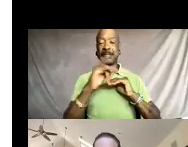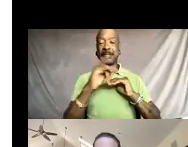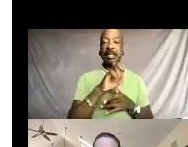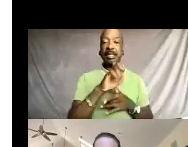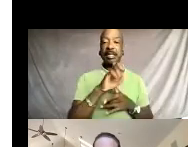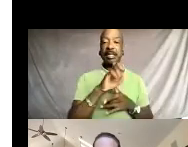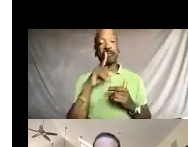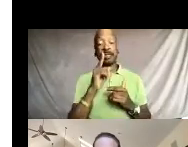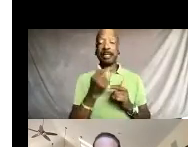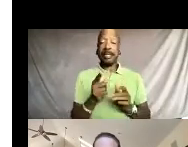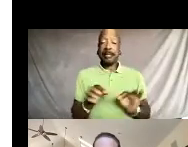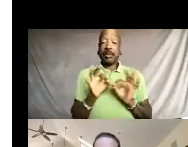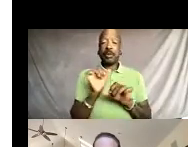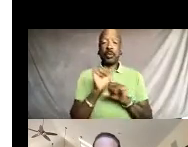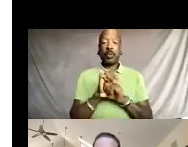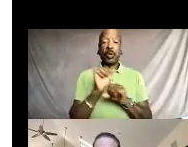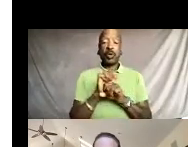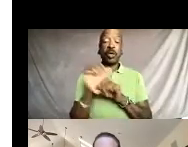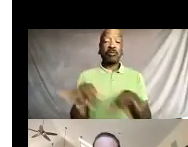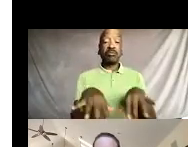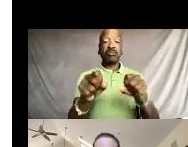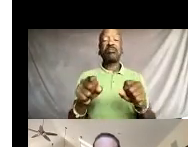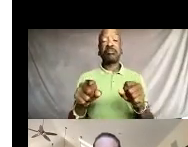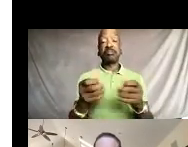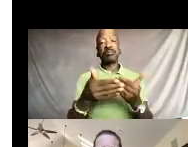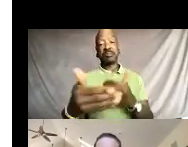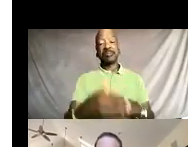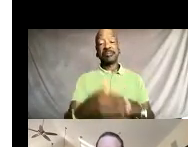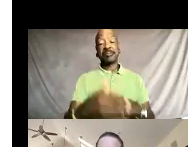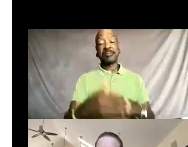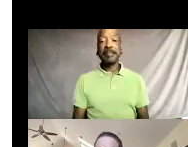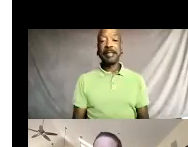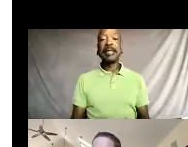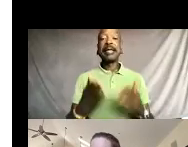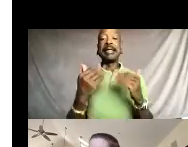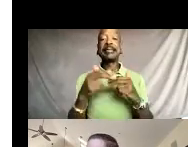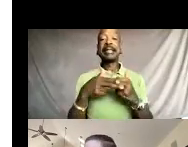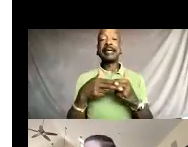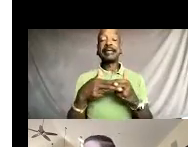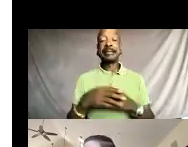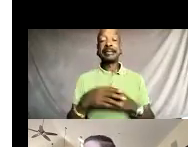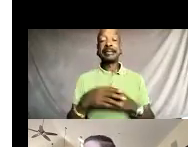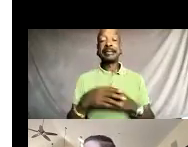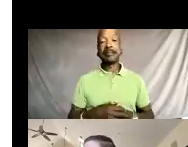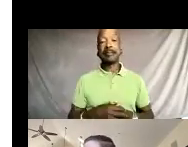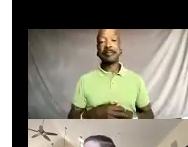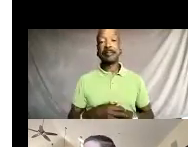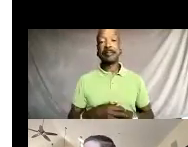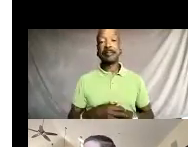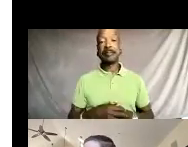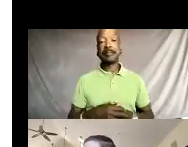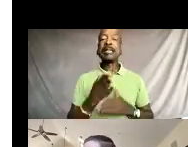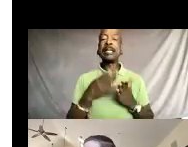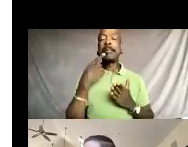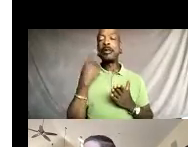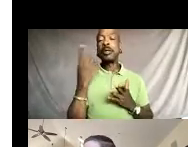important work of rematriation forward. Next slide. There's a bit of humor in placing the